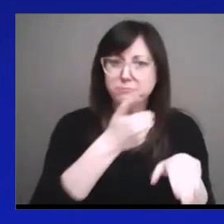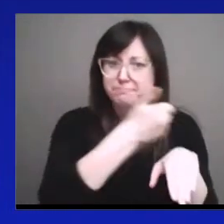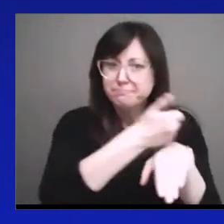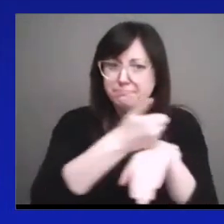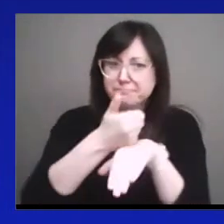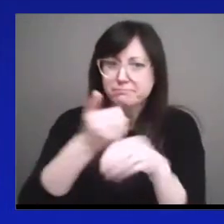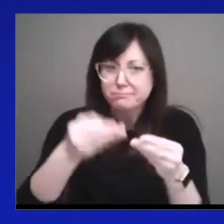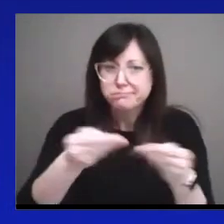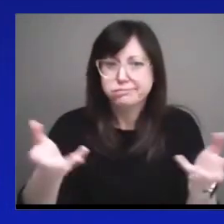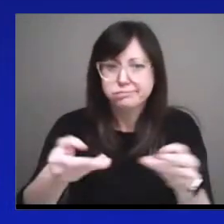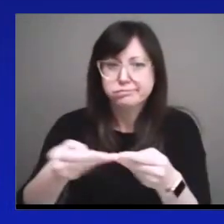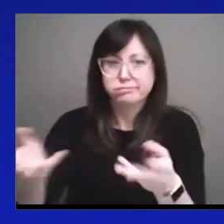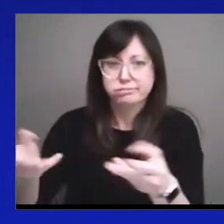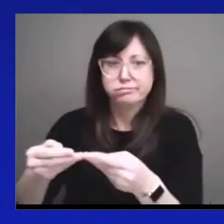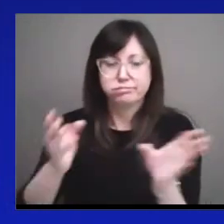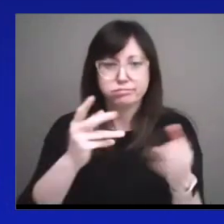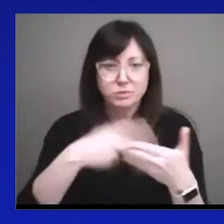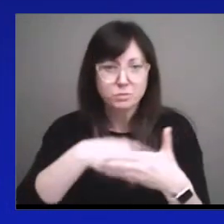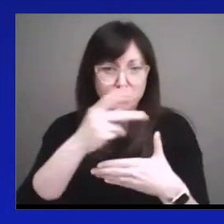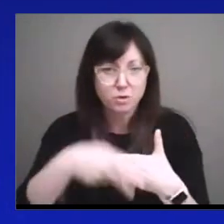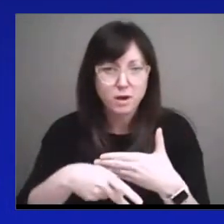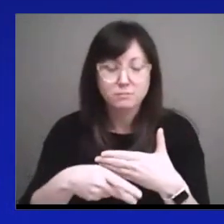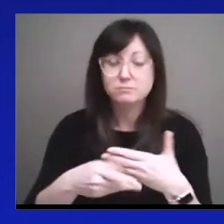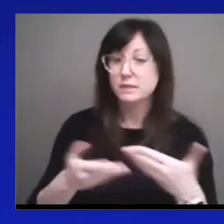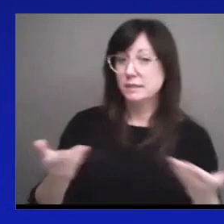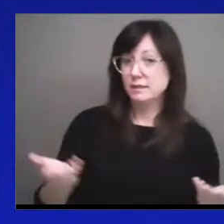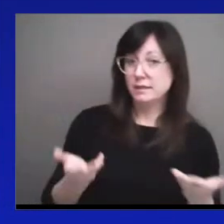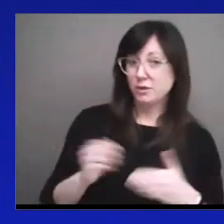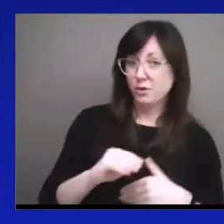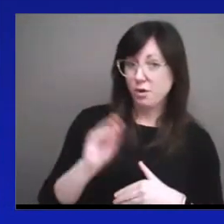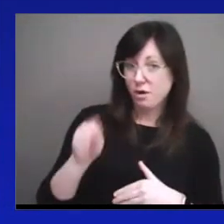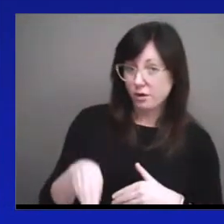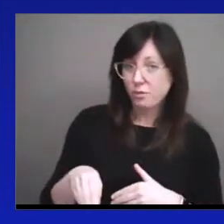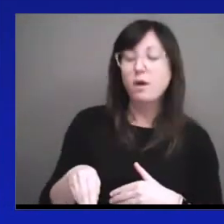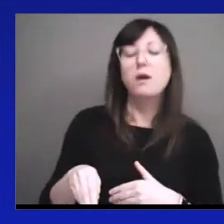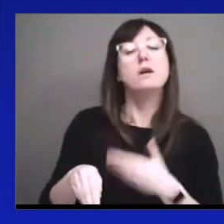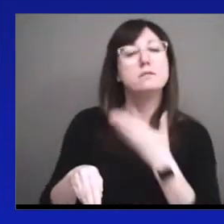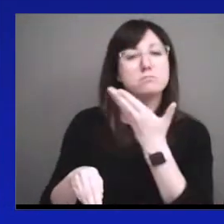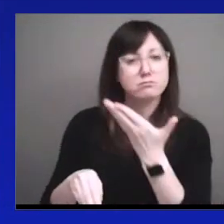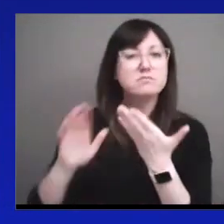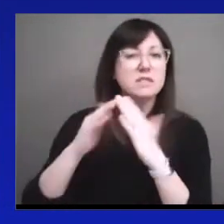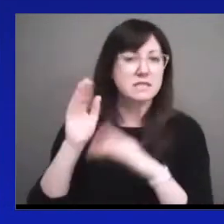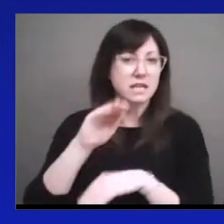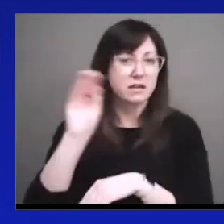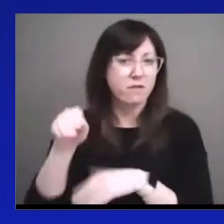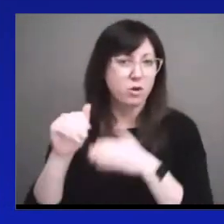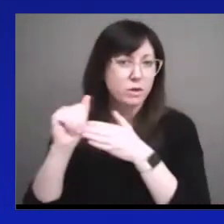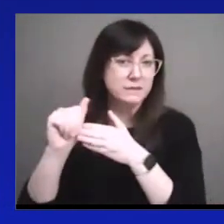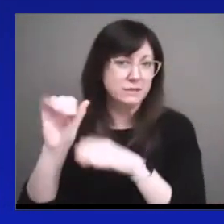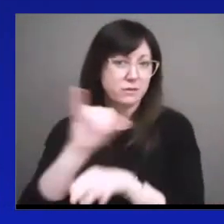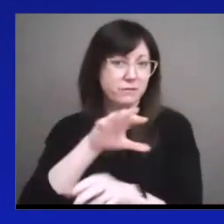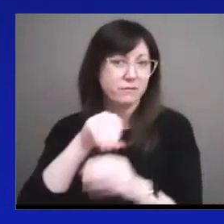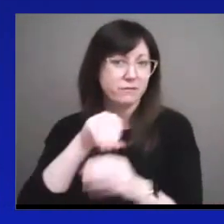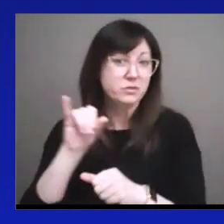vaccination programs, and of course here in Ottawa with the leadership of the City of Ottawa. So.